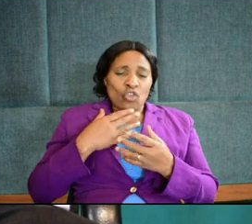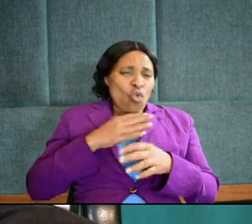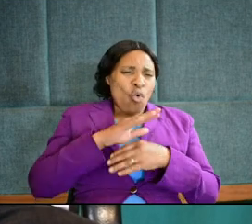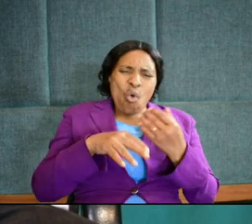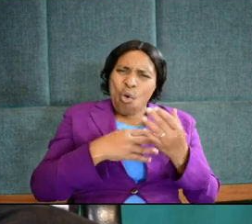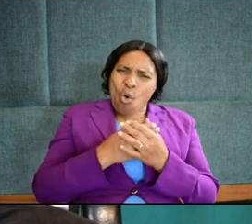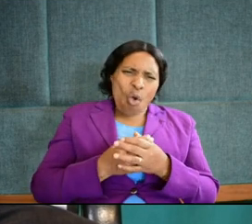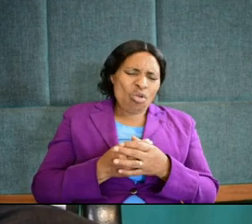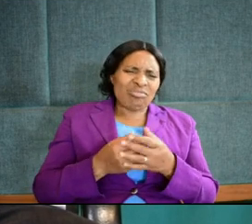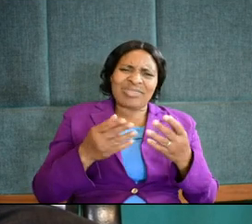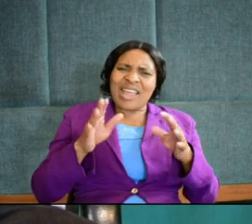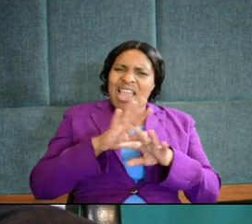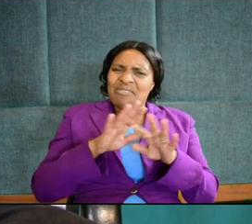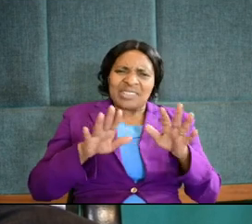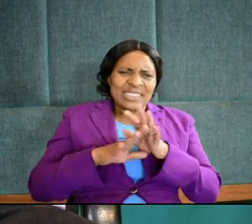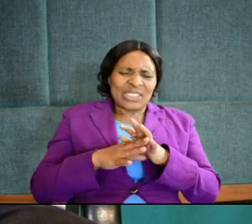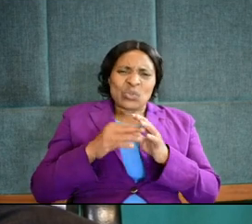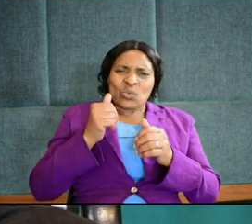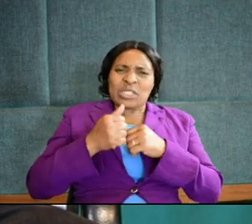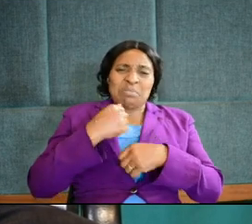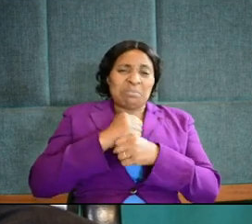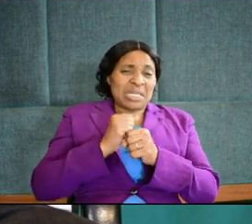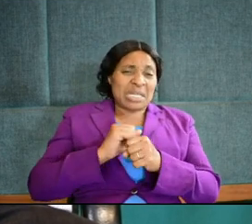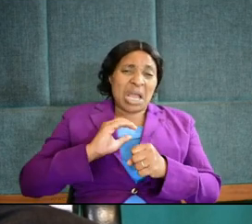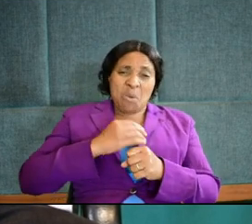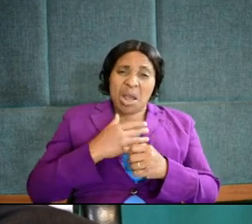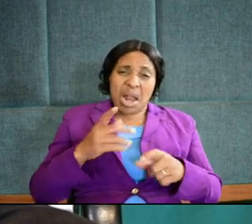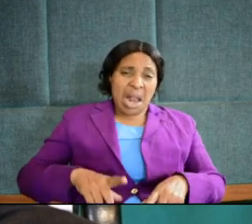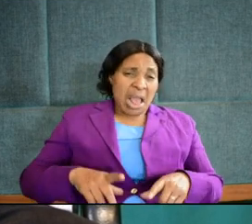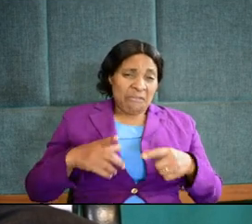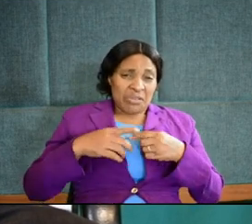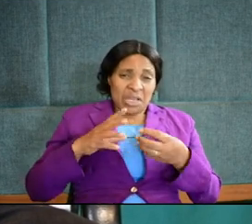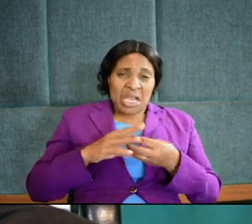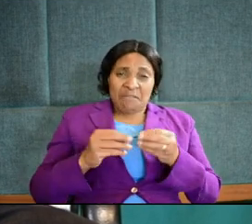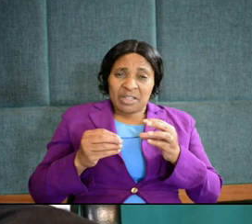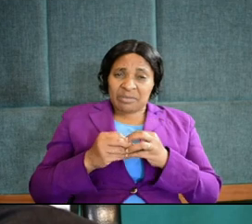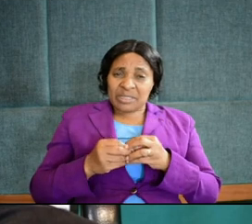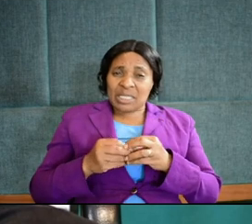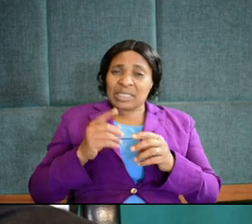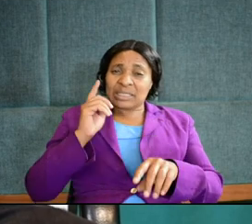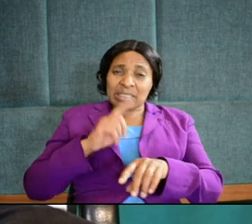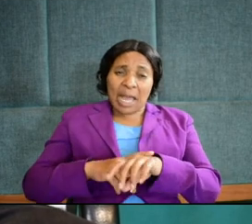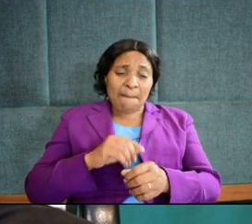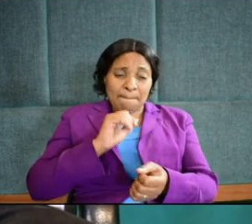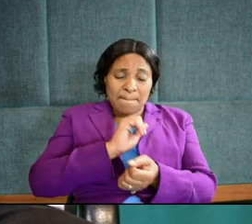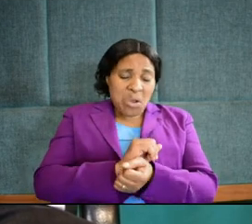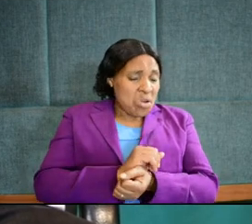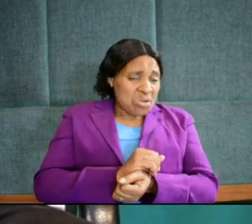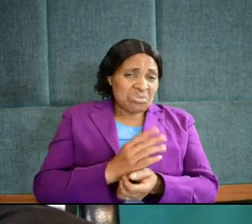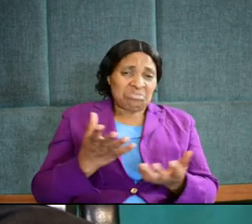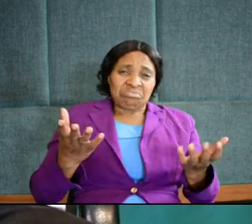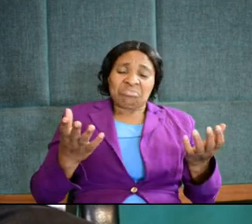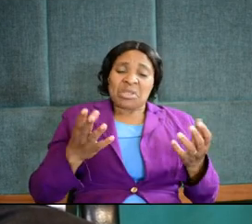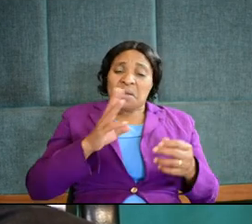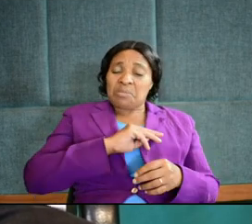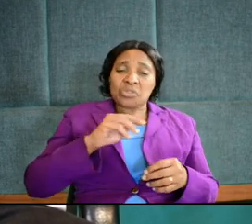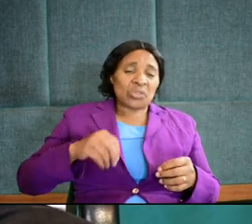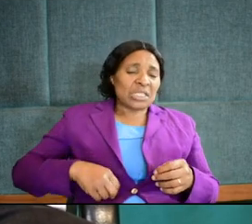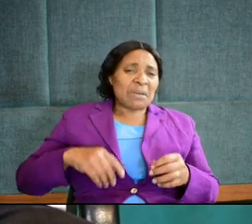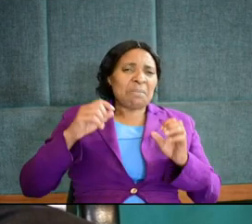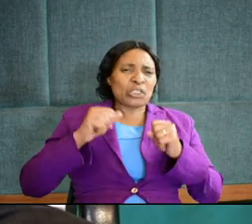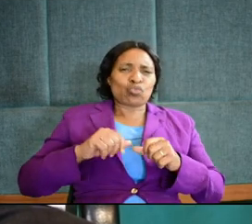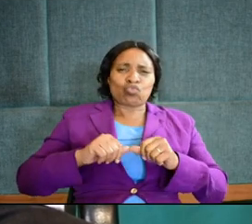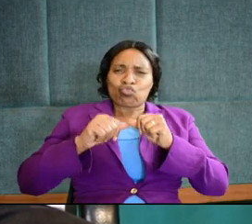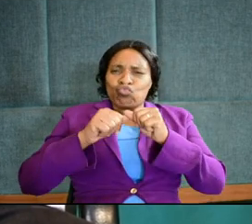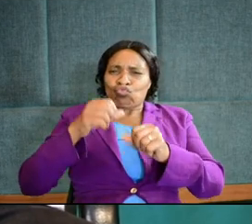these apps that had made our lives so comfortable. When Paul was a missionary, he had to endure shipwrecks. But for